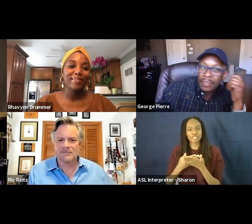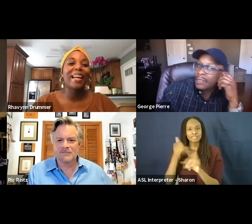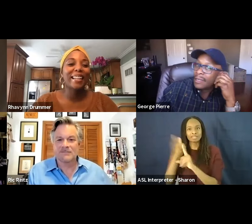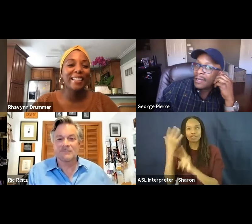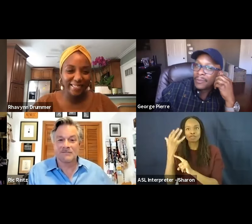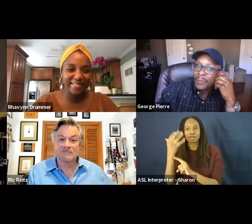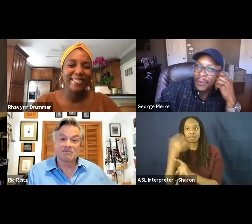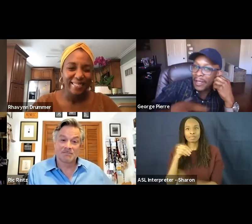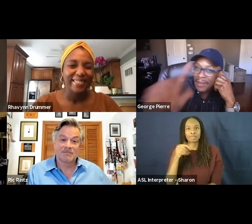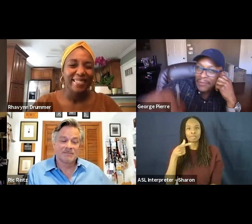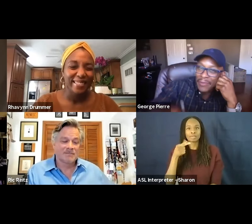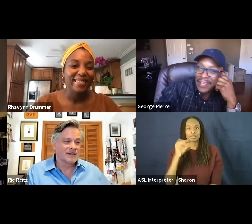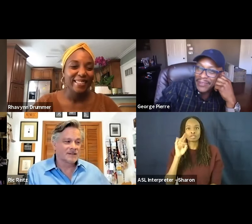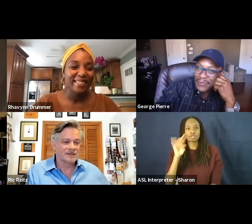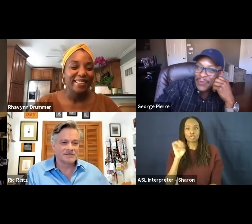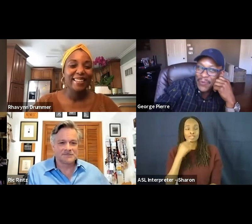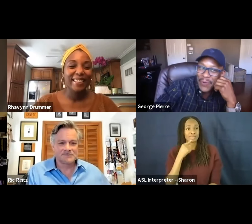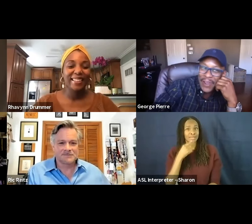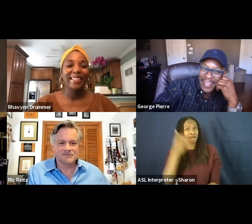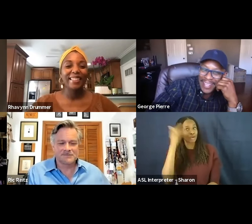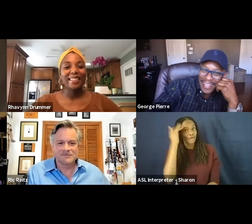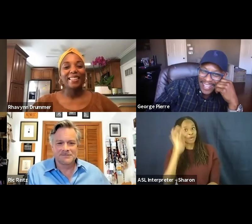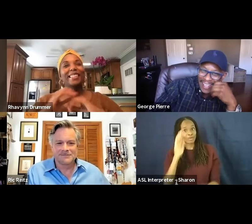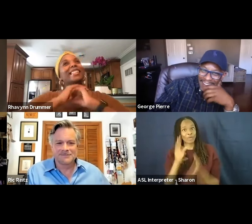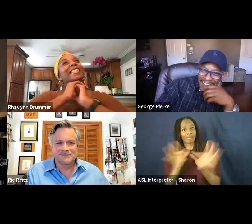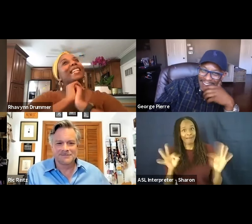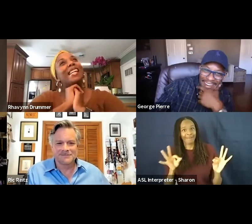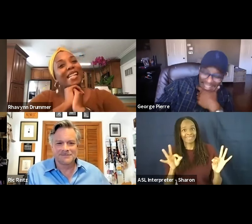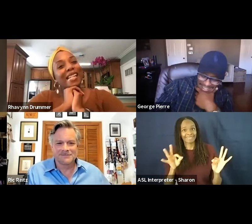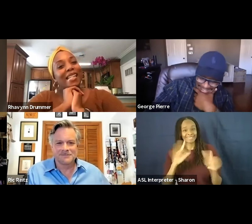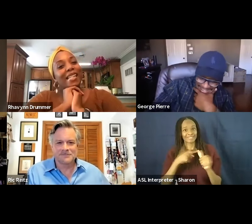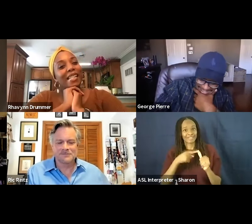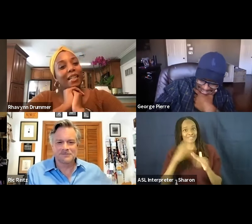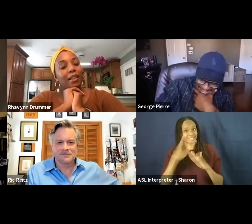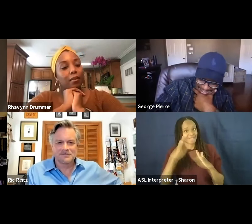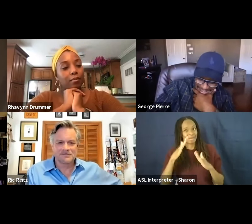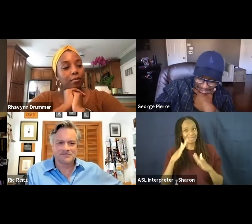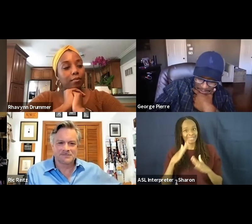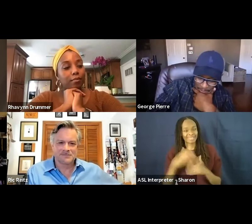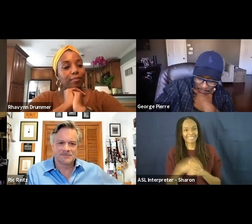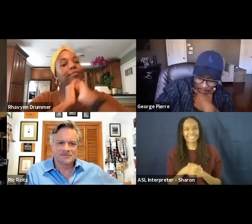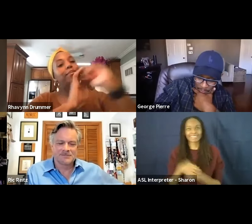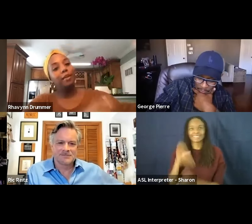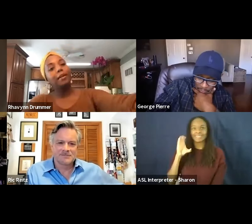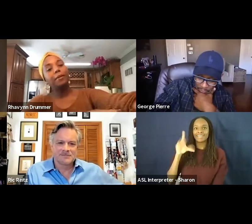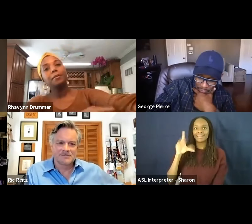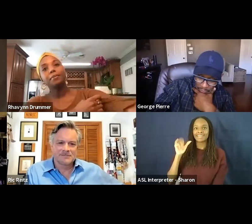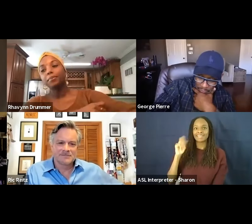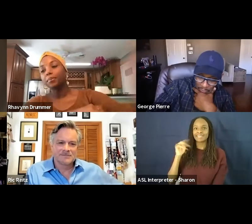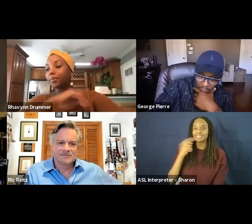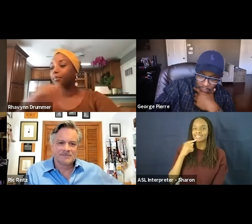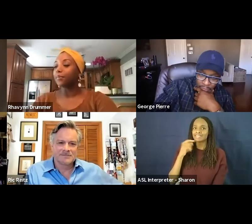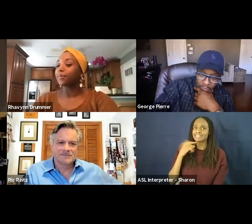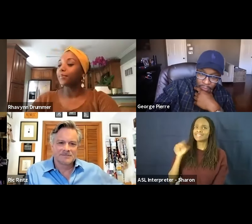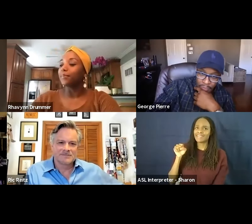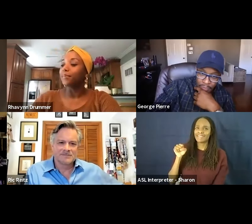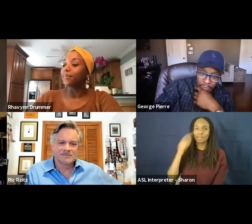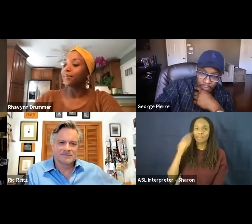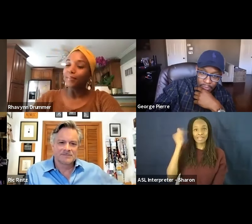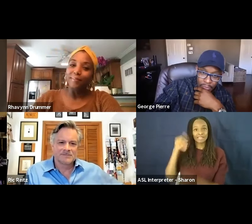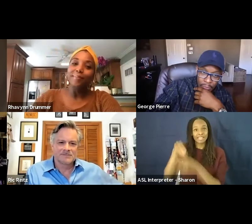one, but I'll let everybody else wait. Okay. But that's good, because in the room on the West Coast,